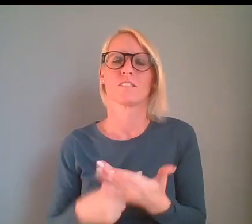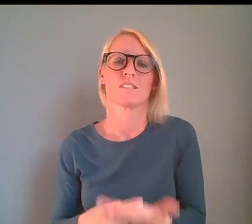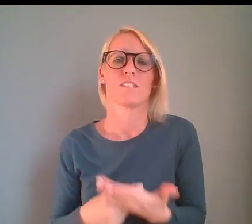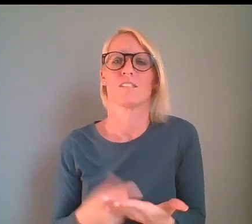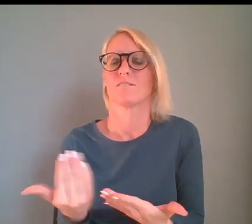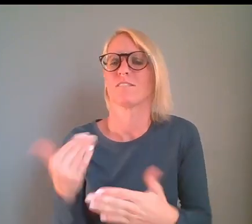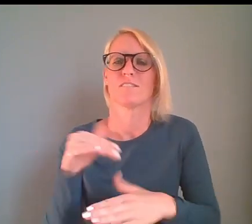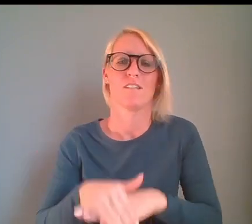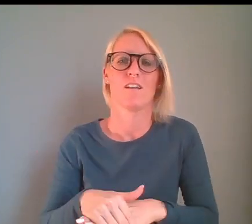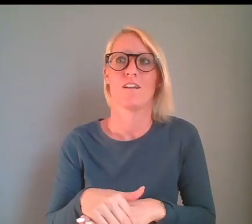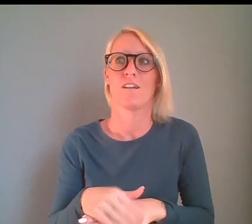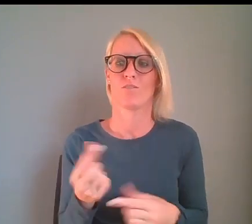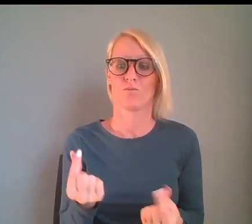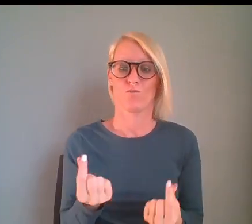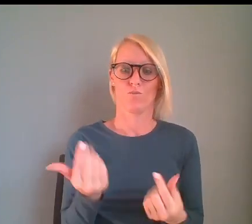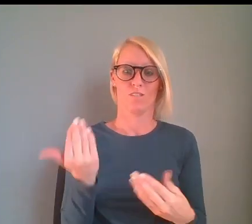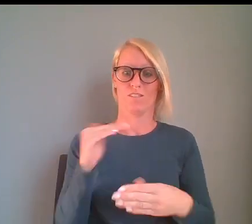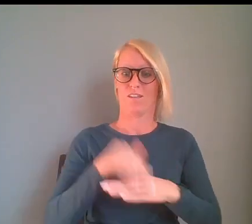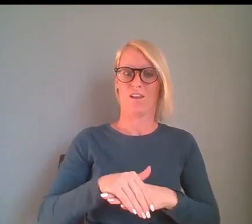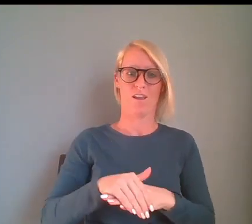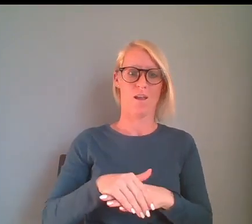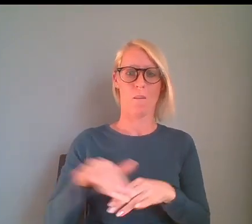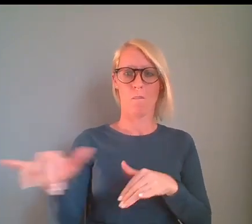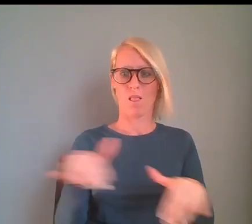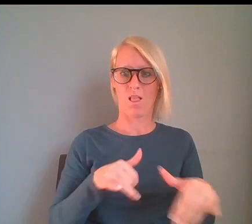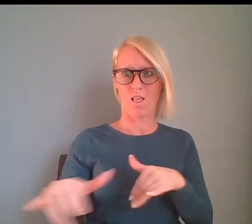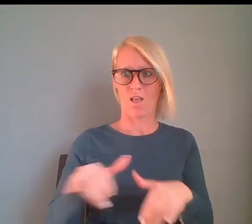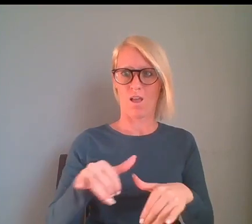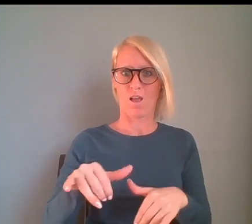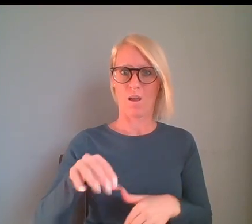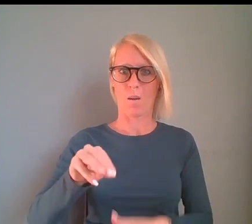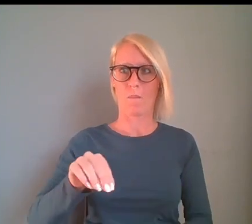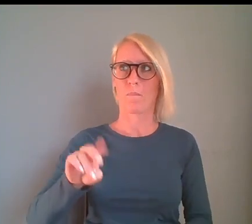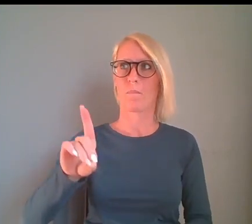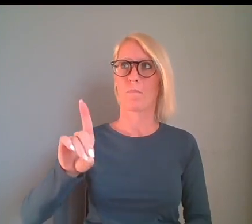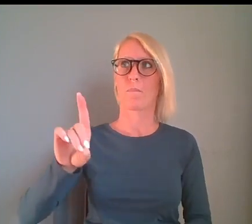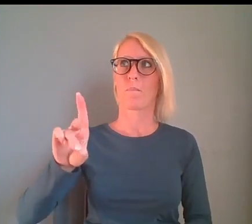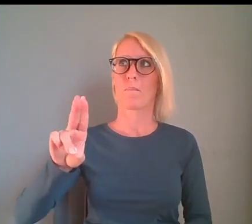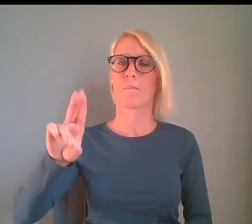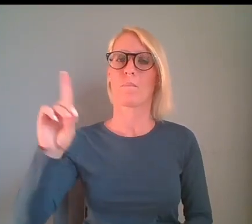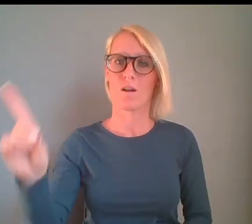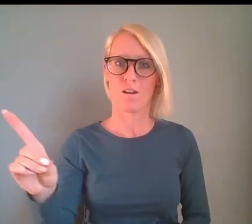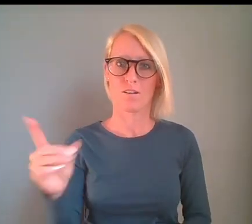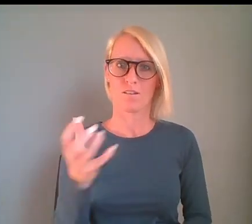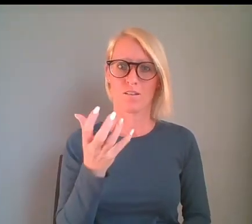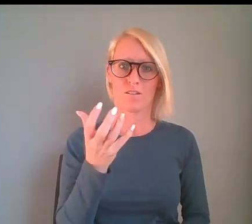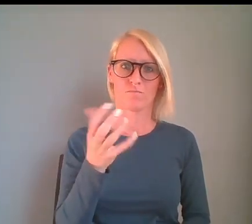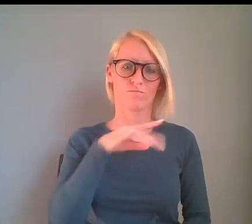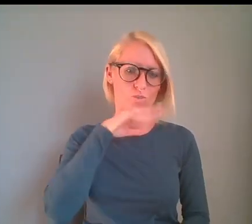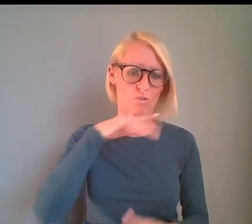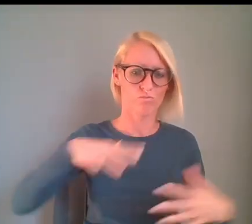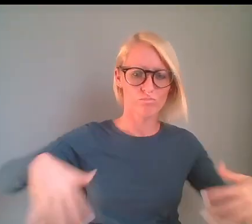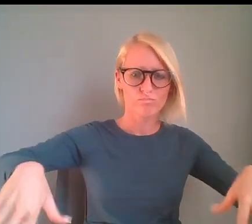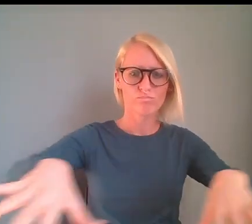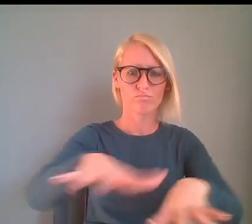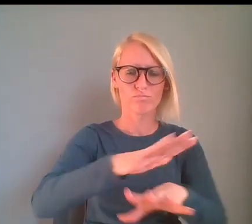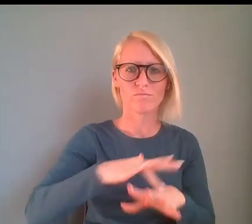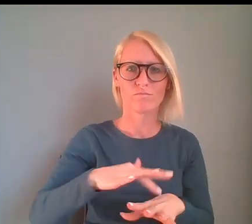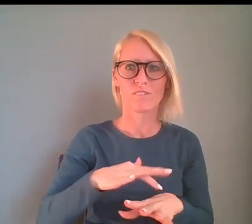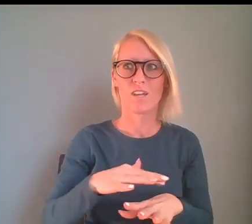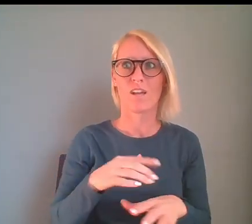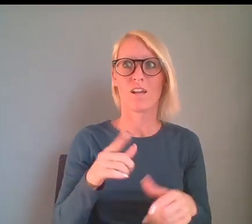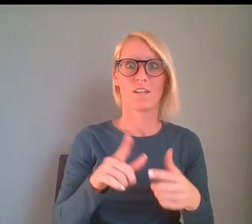mud puddle. It's so much fun. I'm going to teach you how to draw a face, and then I'm going to teach you how to draw a face in